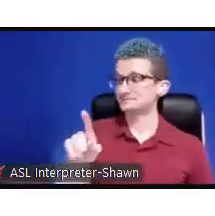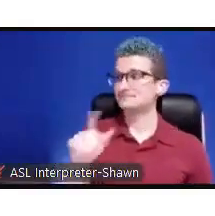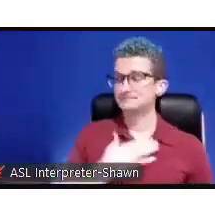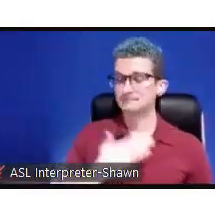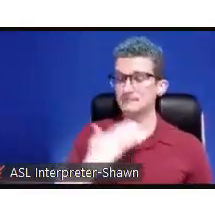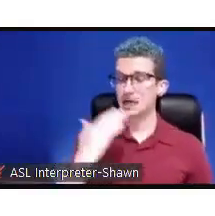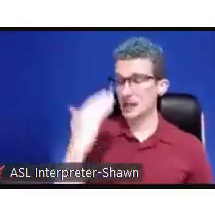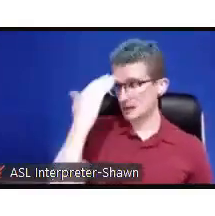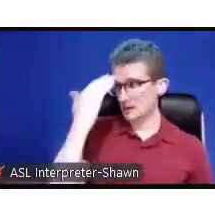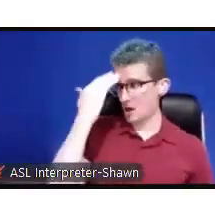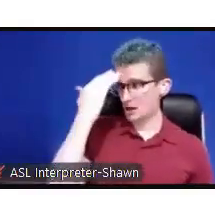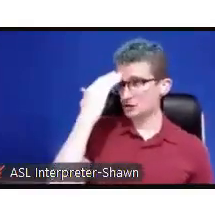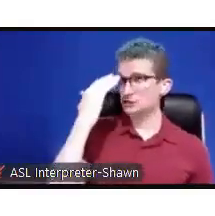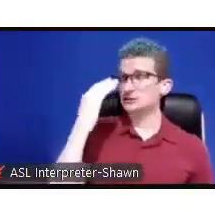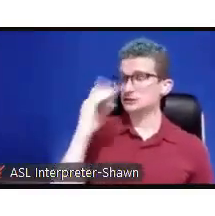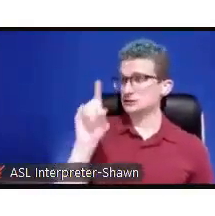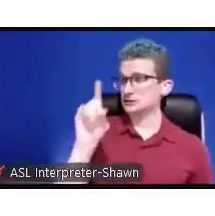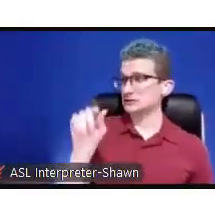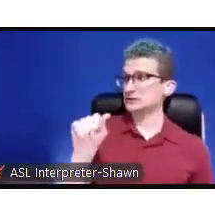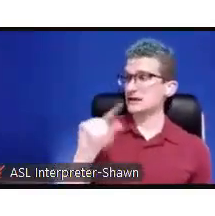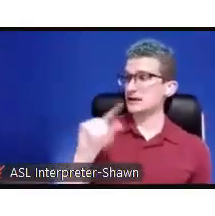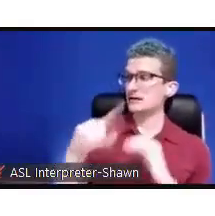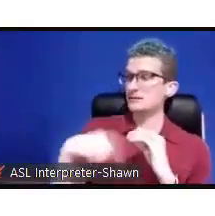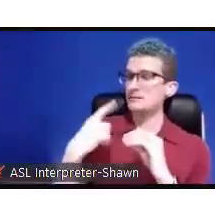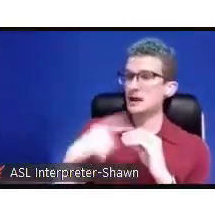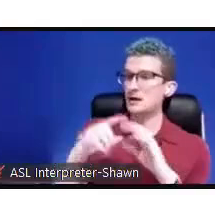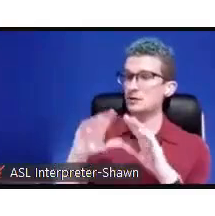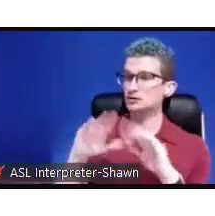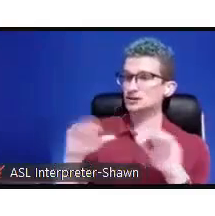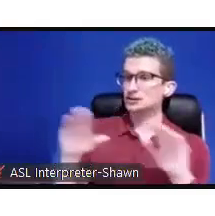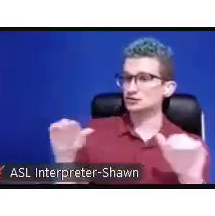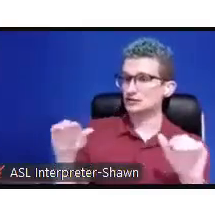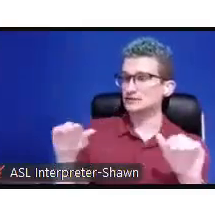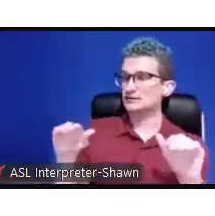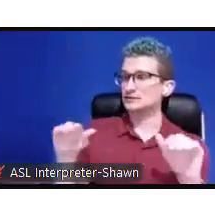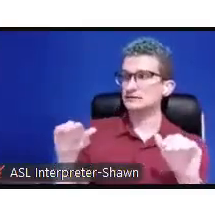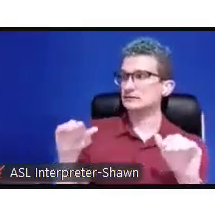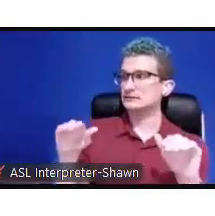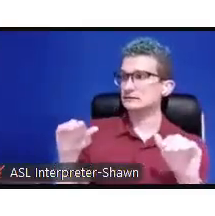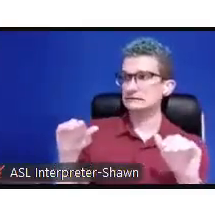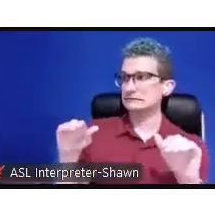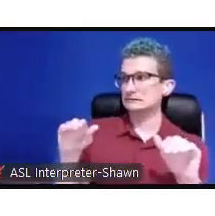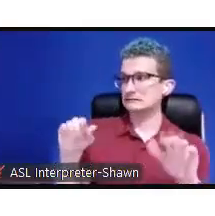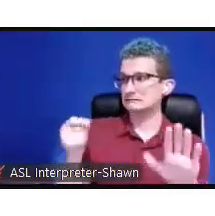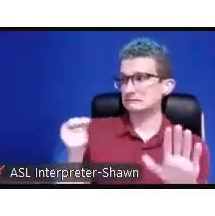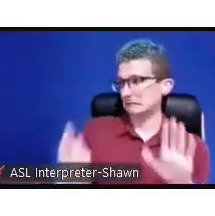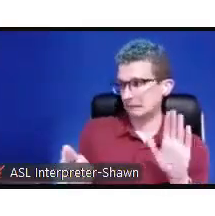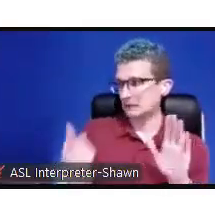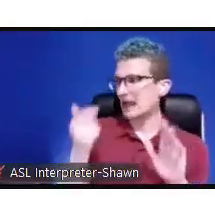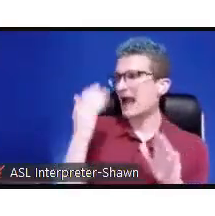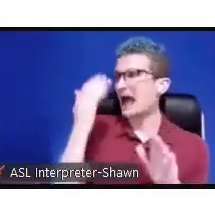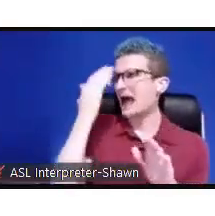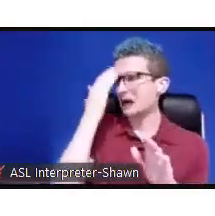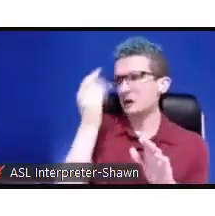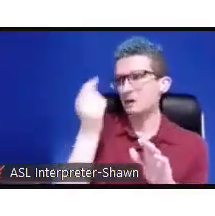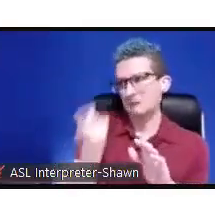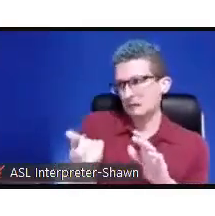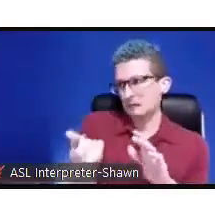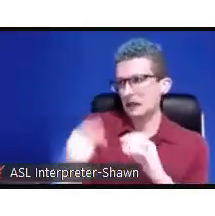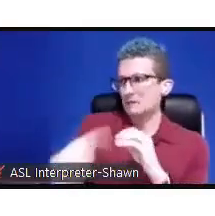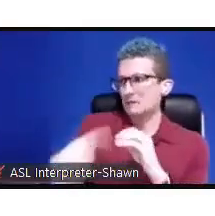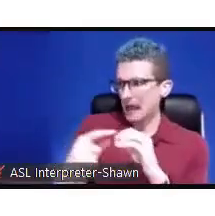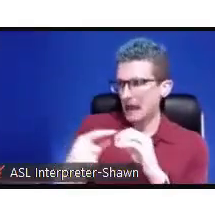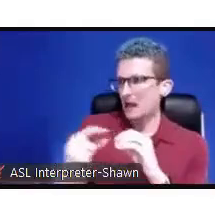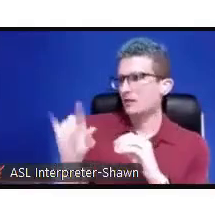the data on children or I don't have a whole lot of knowledge on the data available from children and youth, and I'm happy to